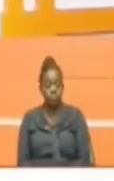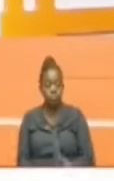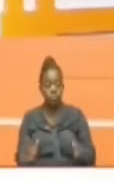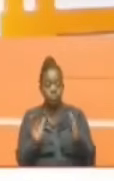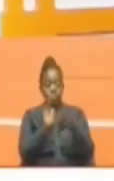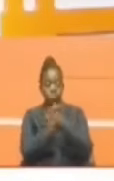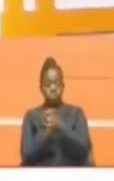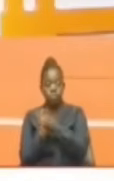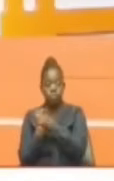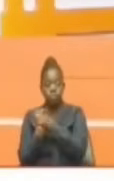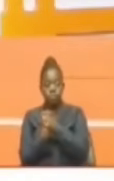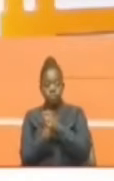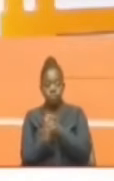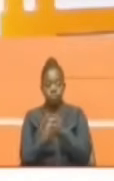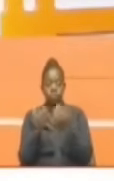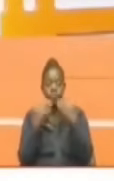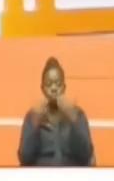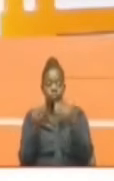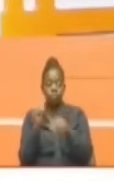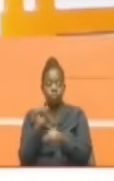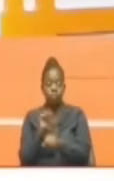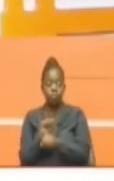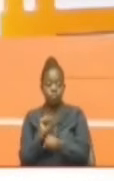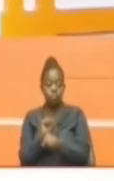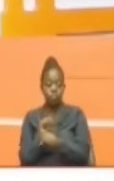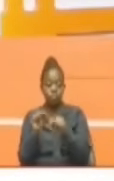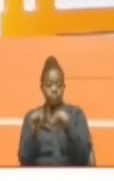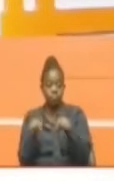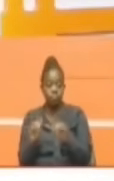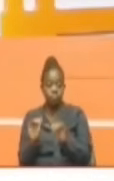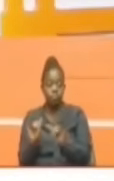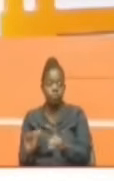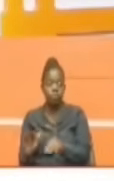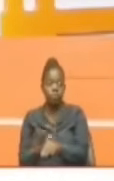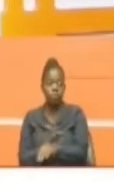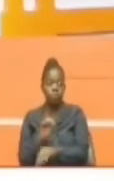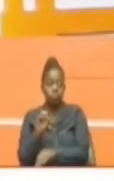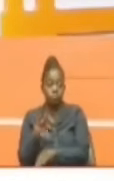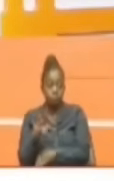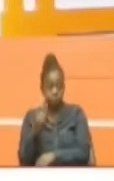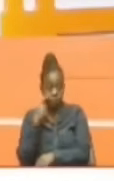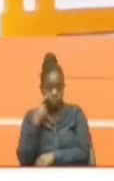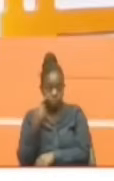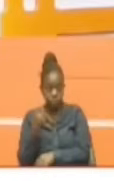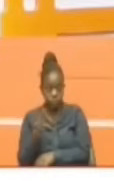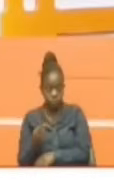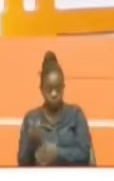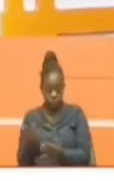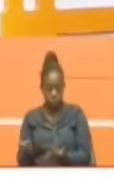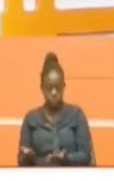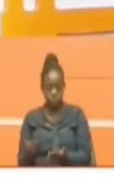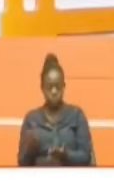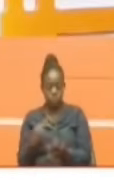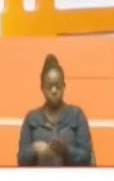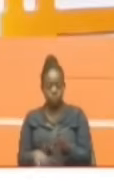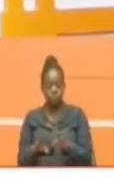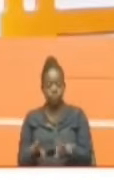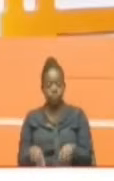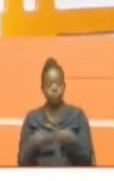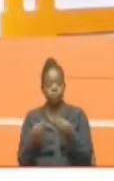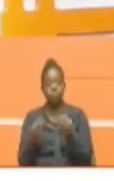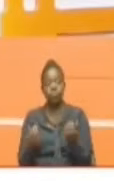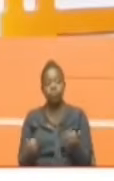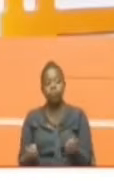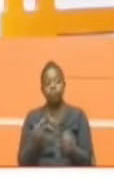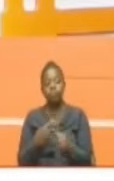Osibye tamunafe kwebaza nnyo gy'otusizaako engalo n'okwekumira ku Bukedde TV n'olaba bye tuweereza. Kati nno tuyingidde mu